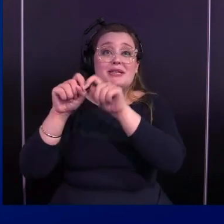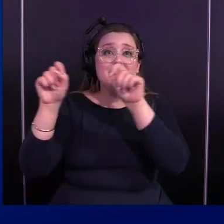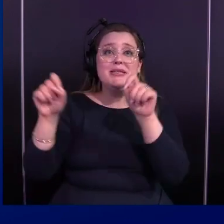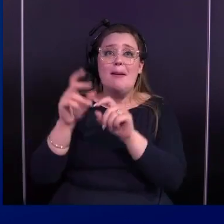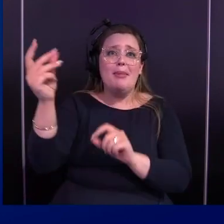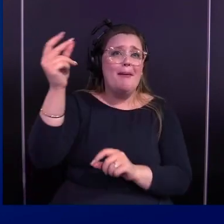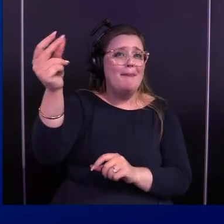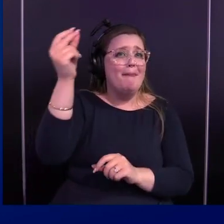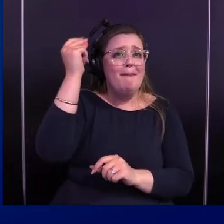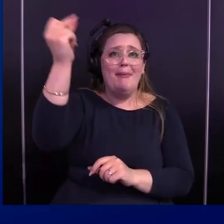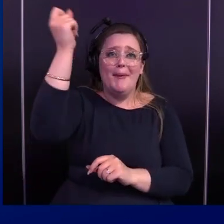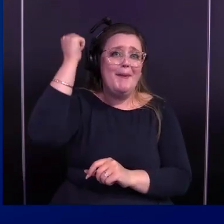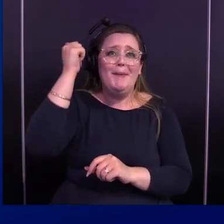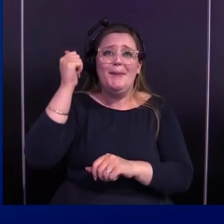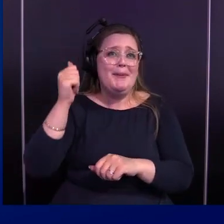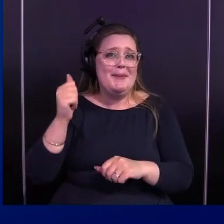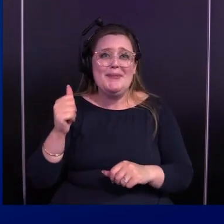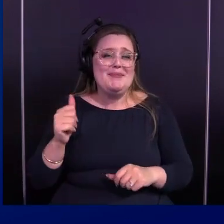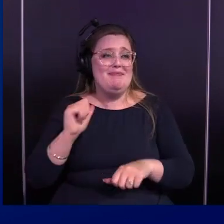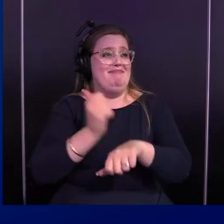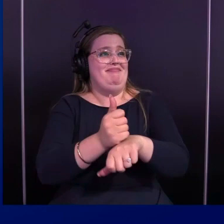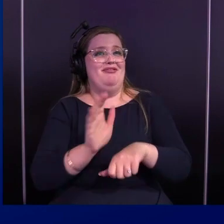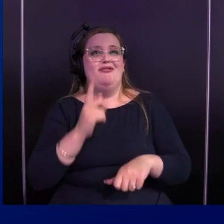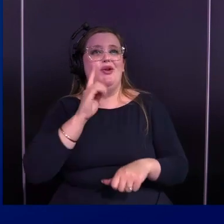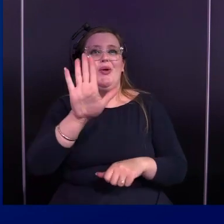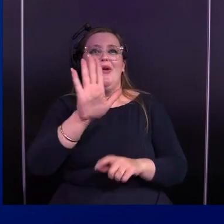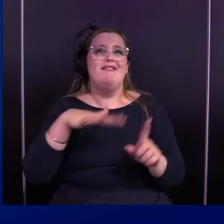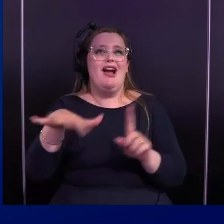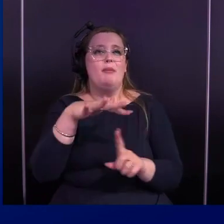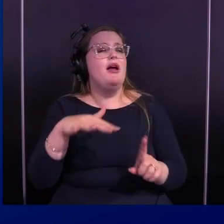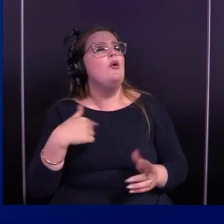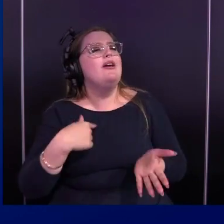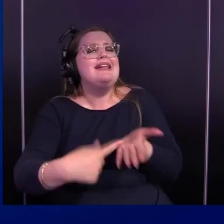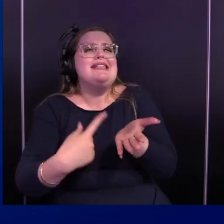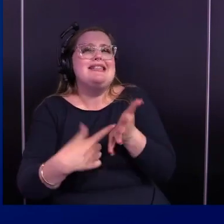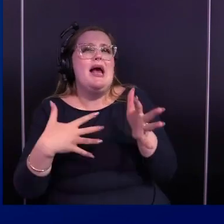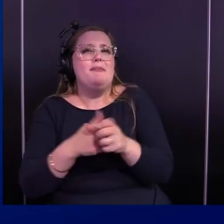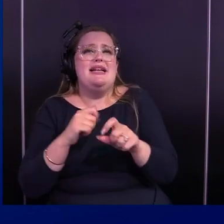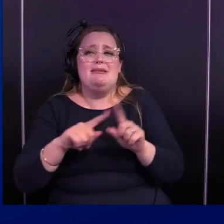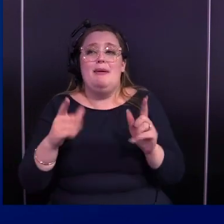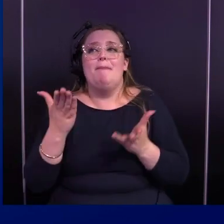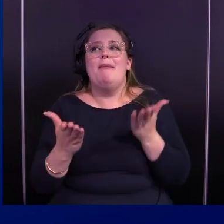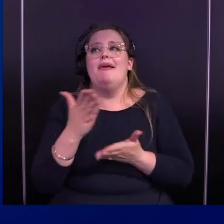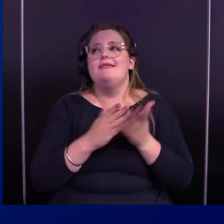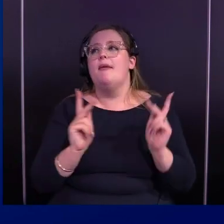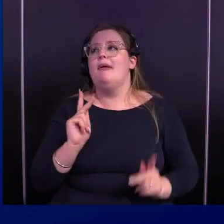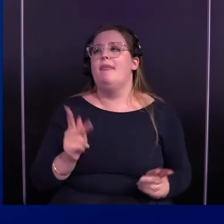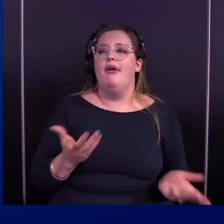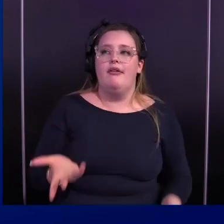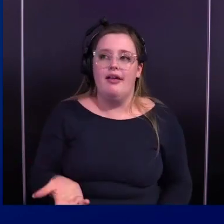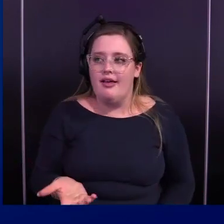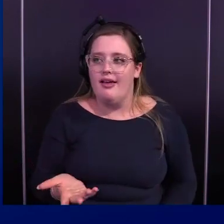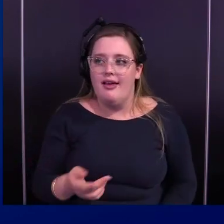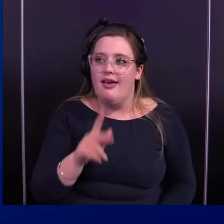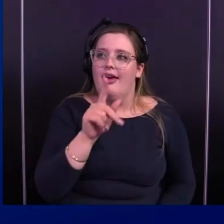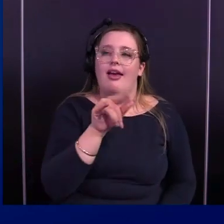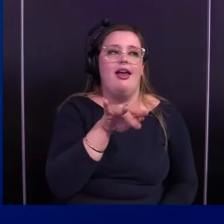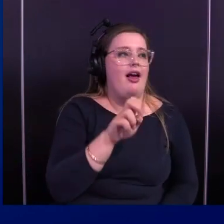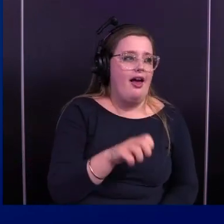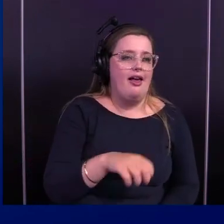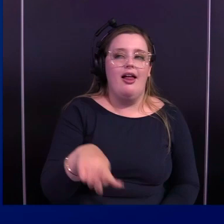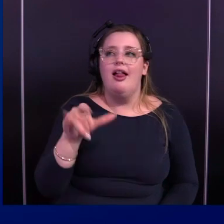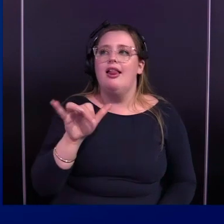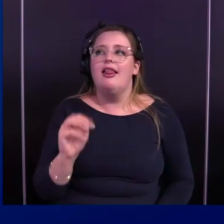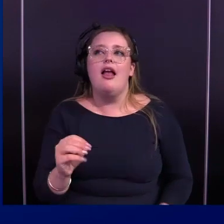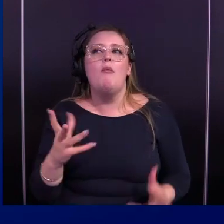in your environment. It's great. And, we're talking about the updates, but there might be some folks going, Kyle, Liam, what the heck is the